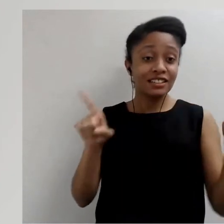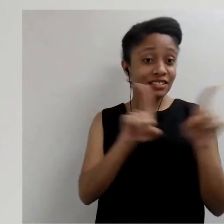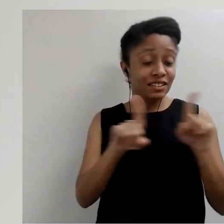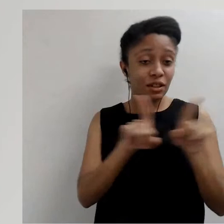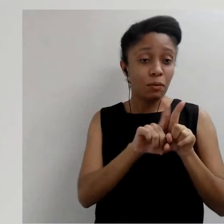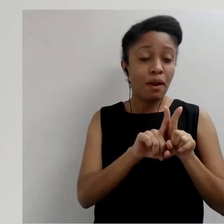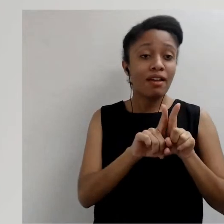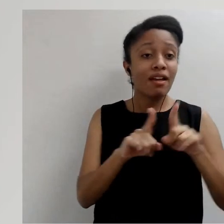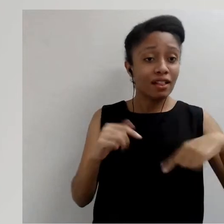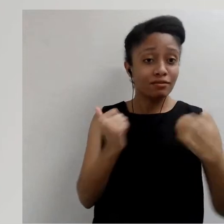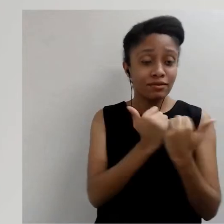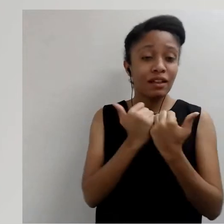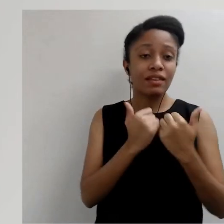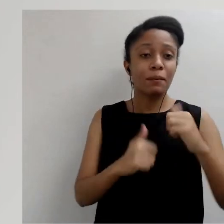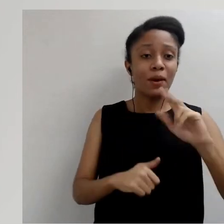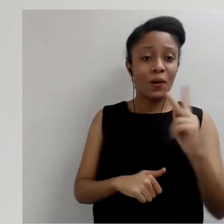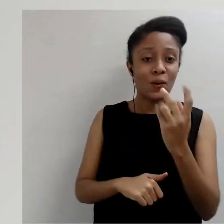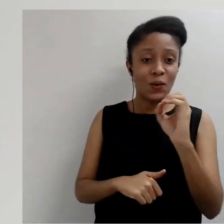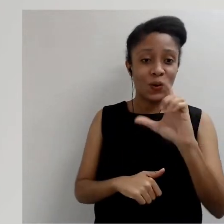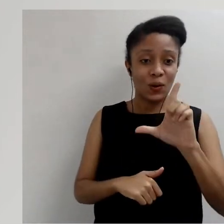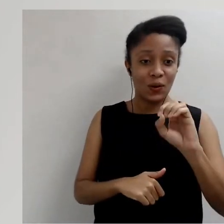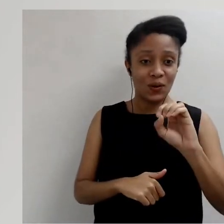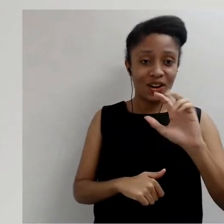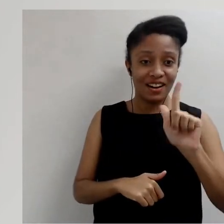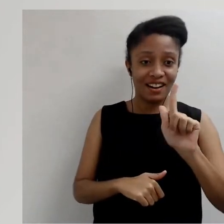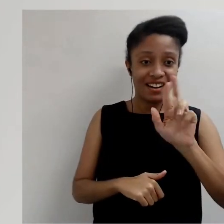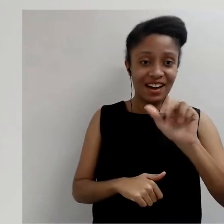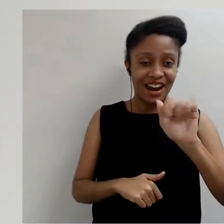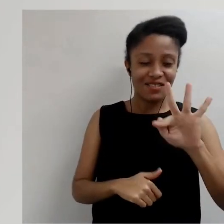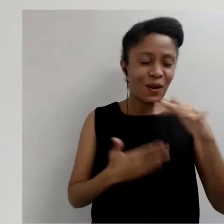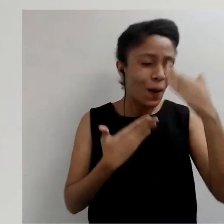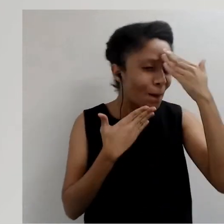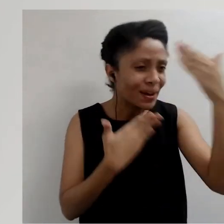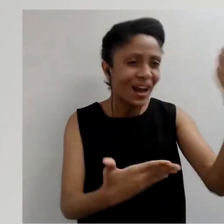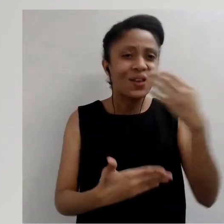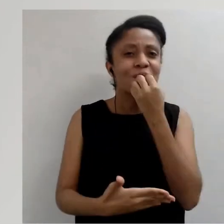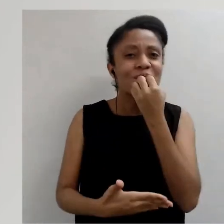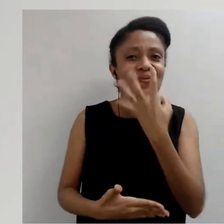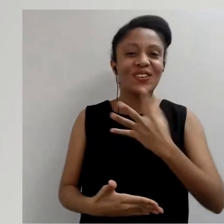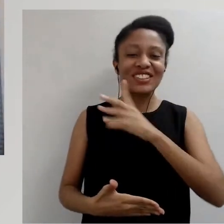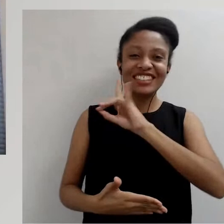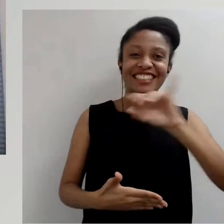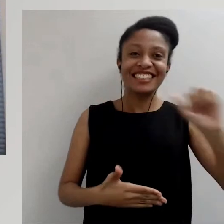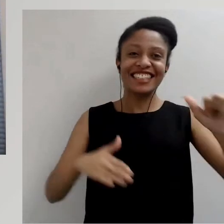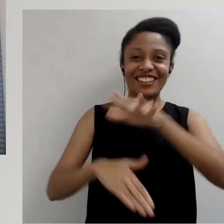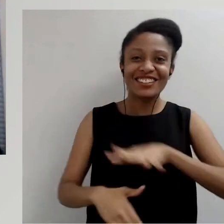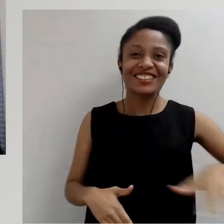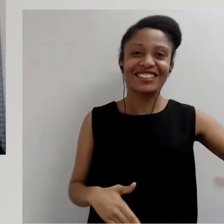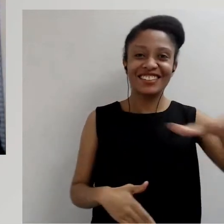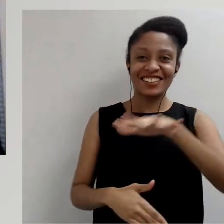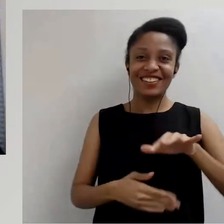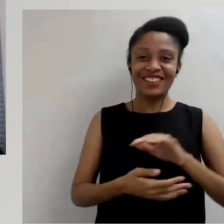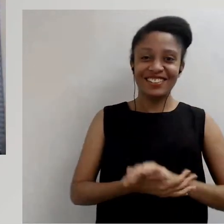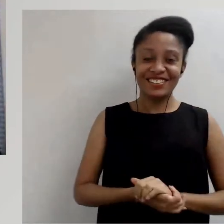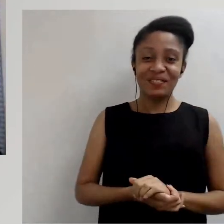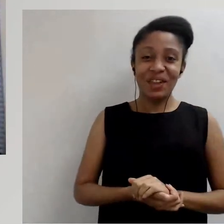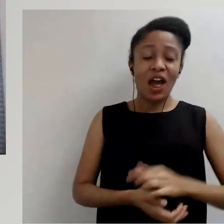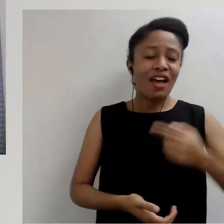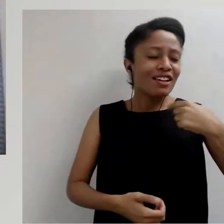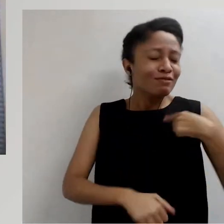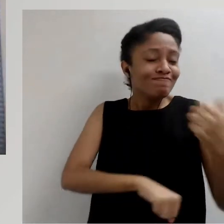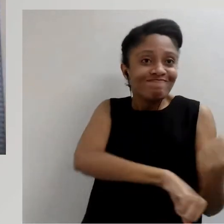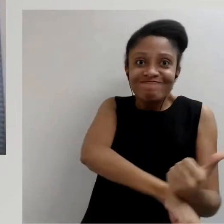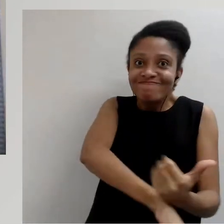and Associate Director. Dafon, the floor is yours. Thank you, Carla. Good morning. Good morning, everybody.